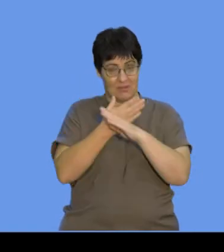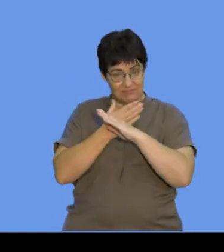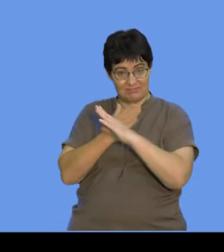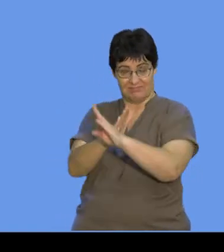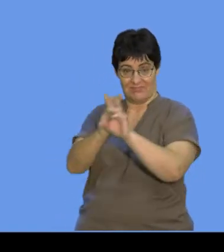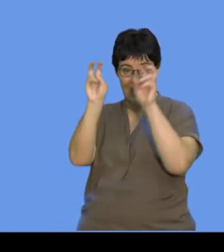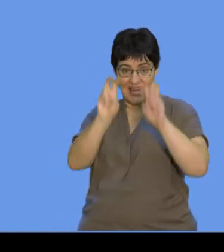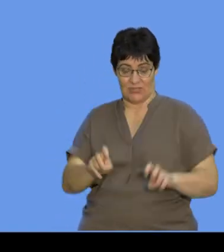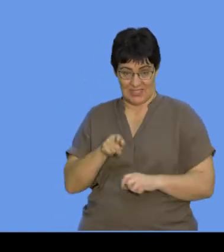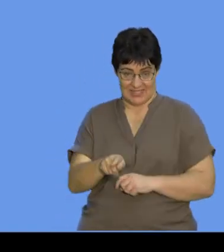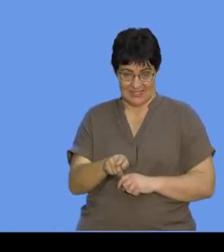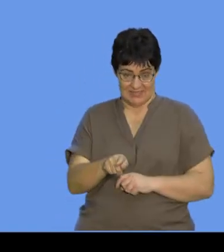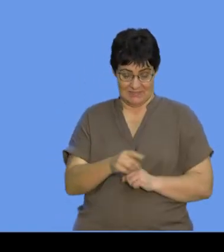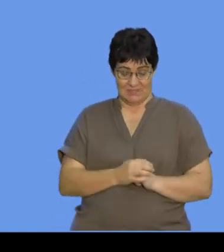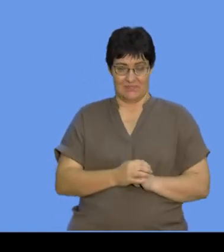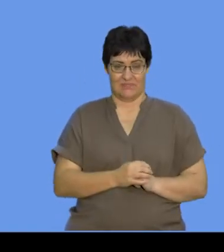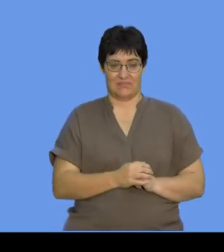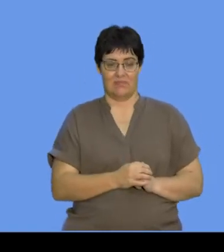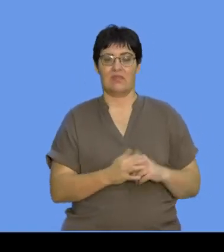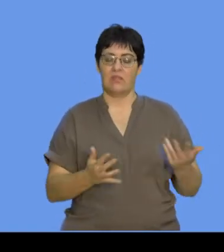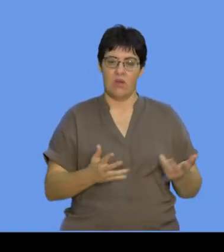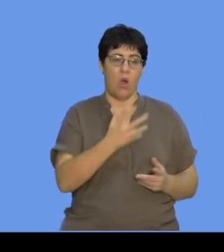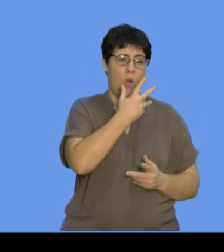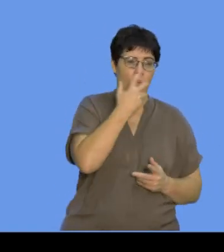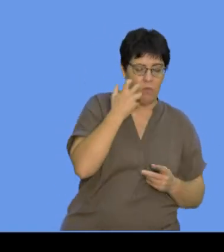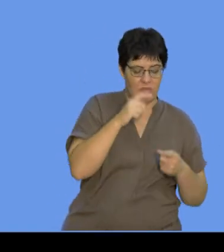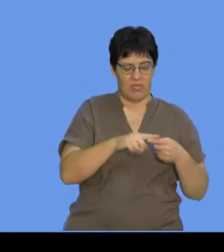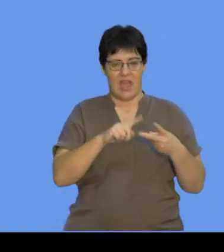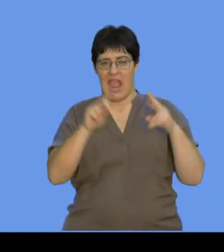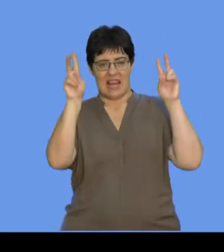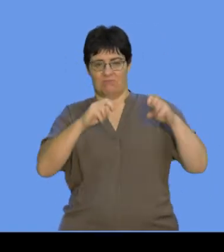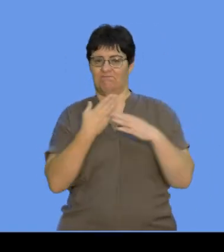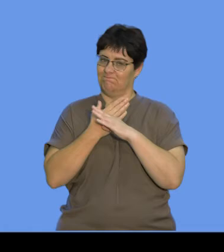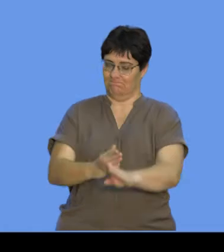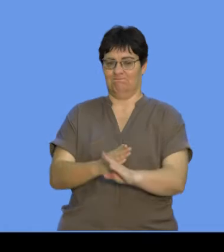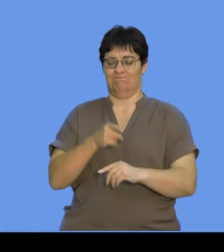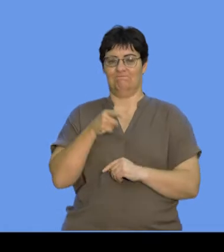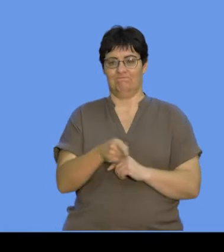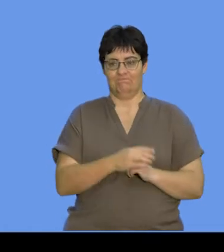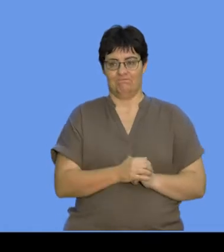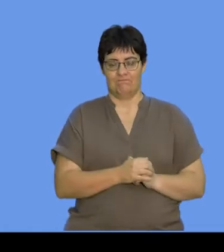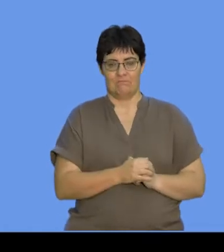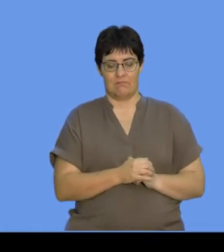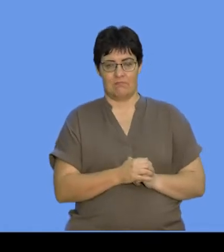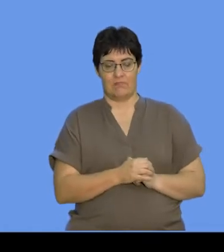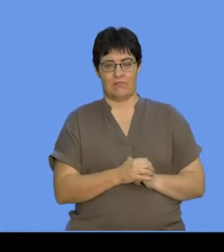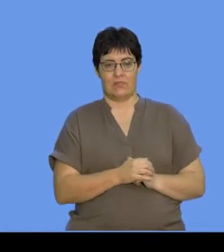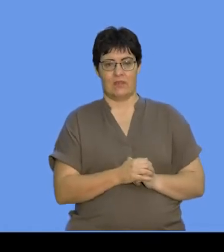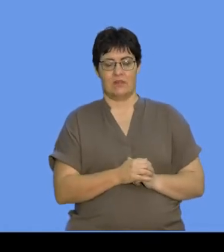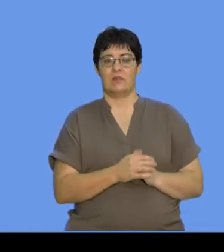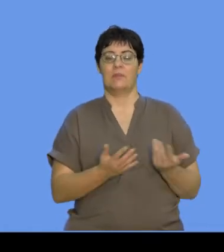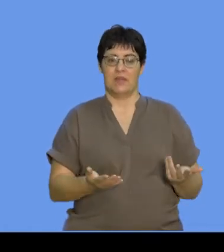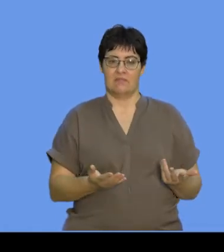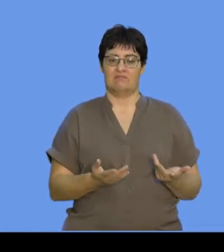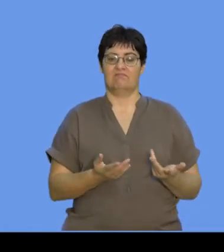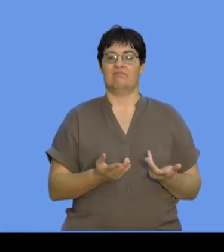insulator does not conduct either heat or electricity. So if it doesn't conduct electricity, it's an